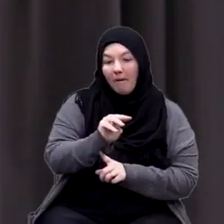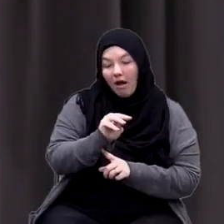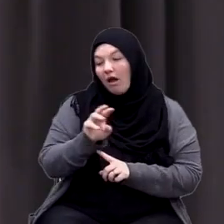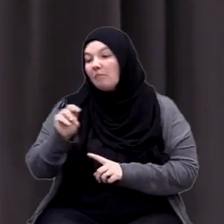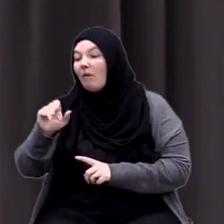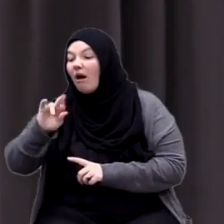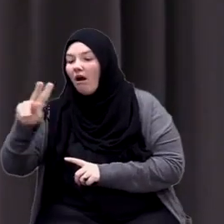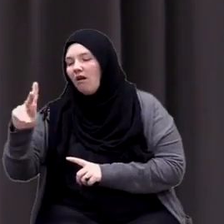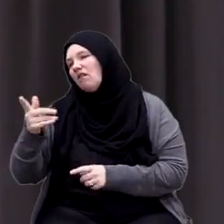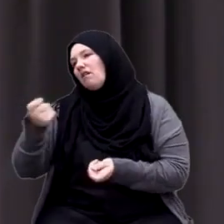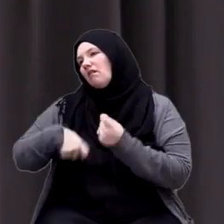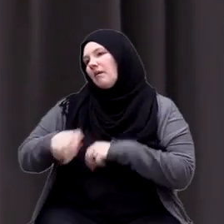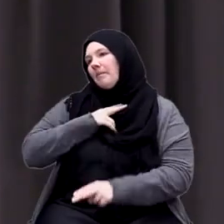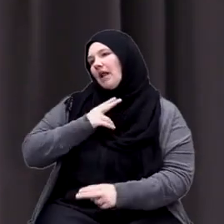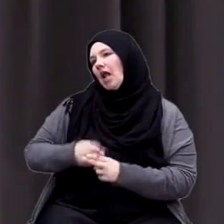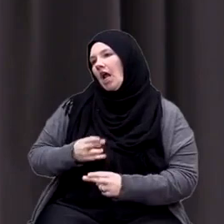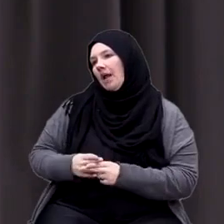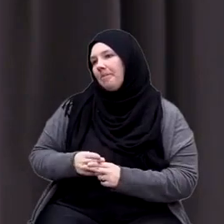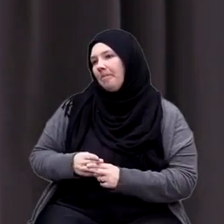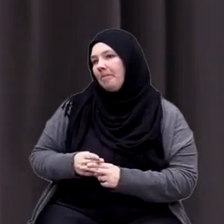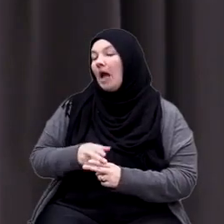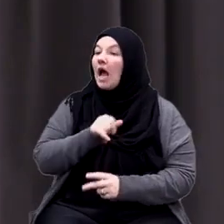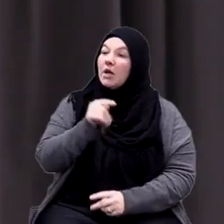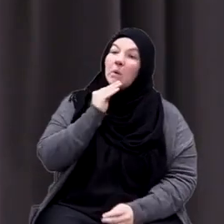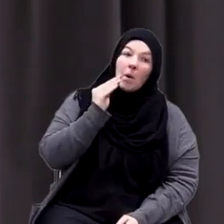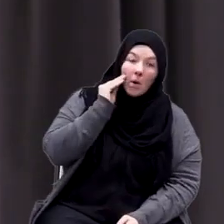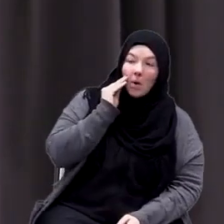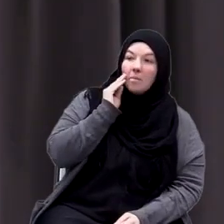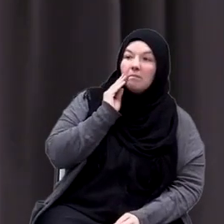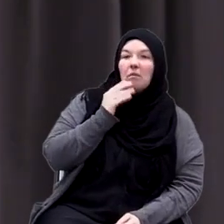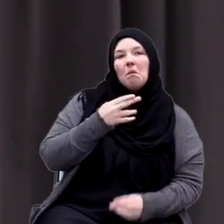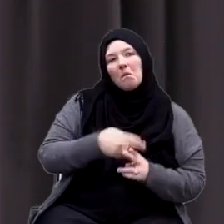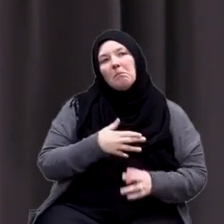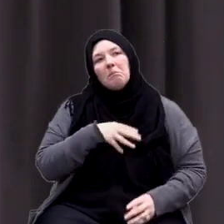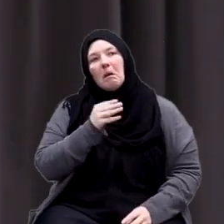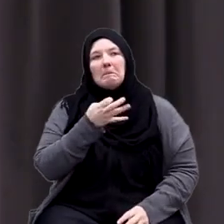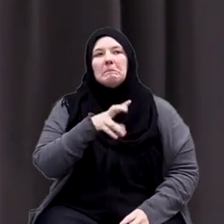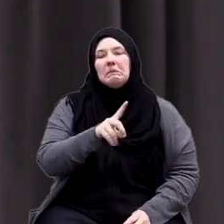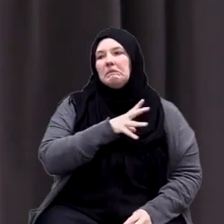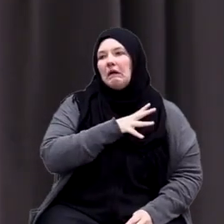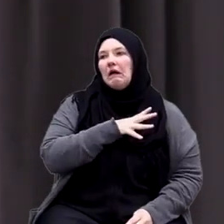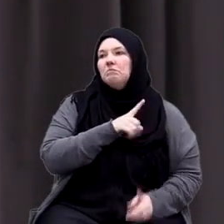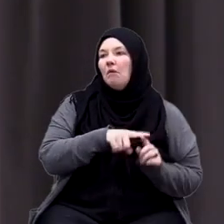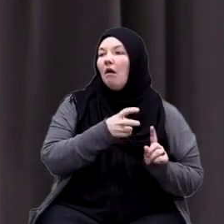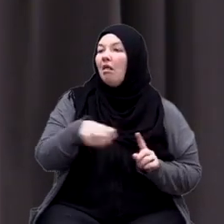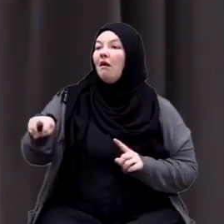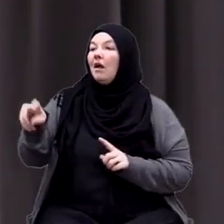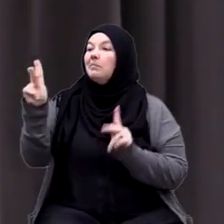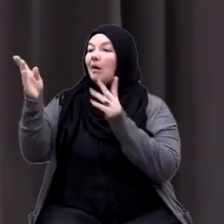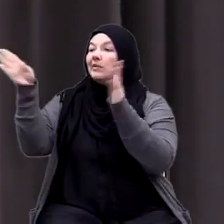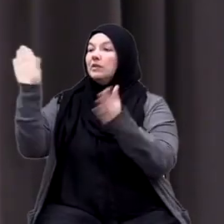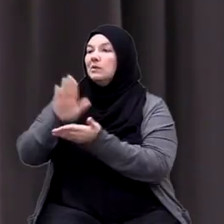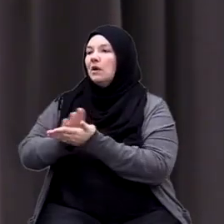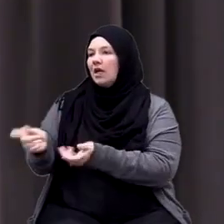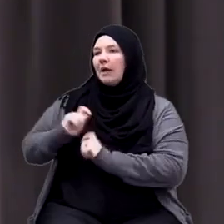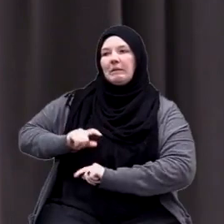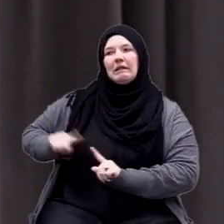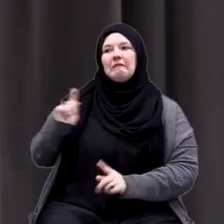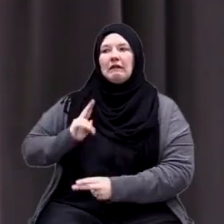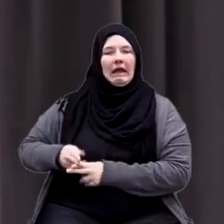This is a reality. So at home they are Muhammad, but in the school they are some other